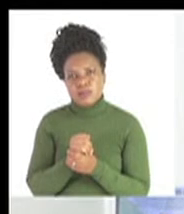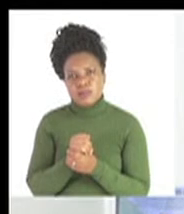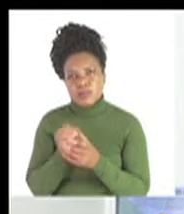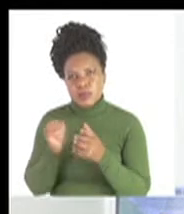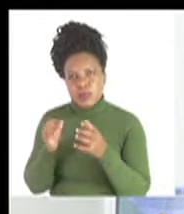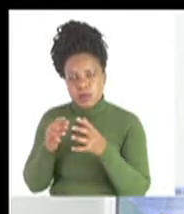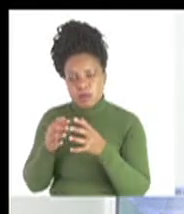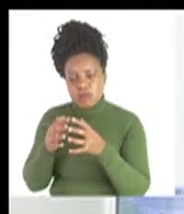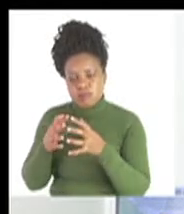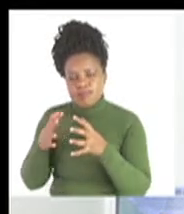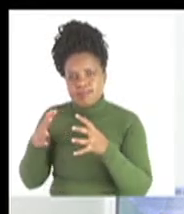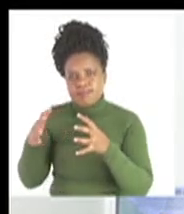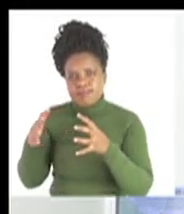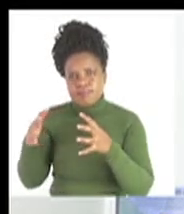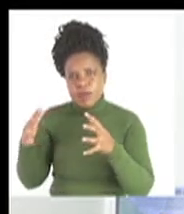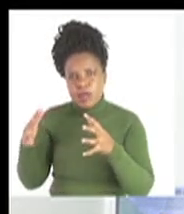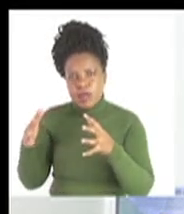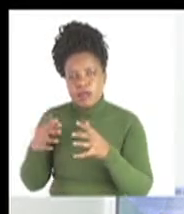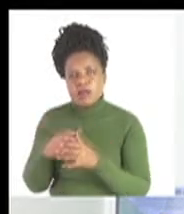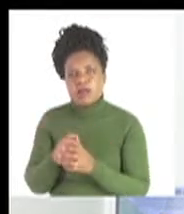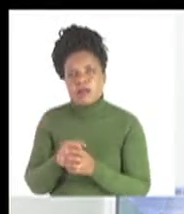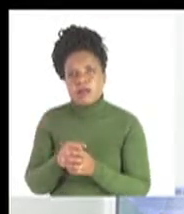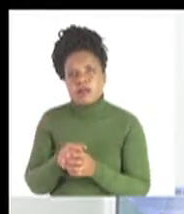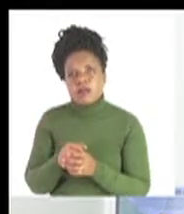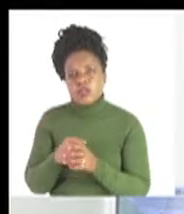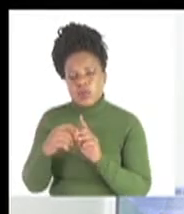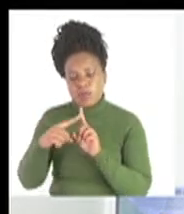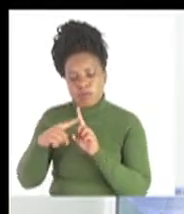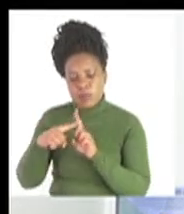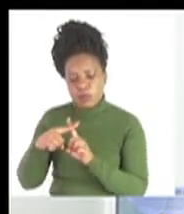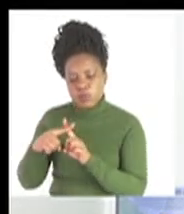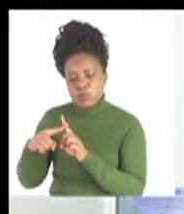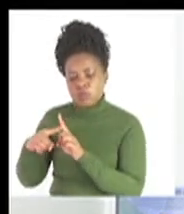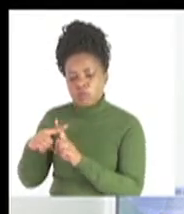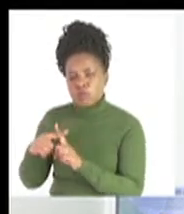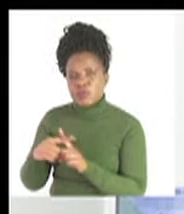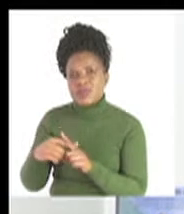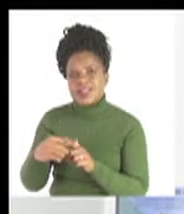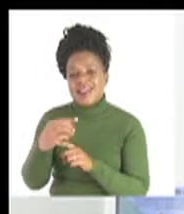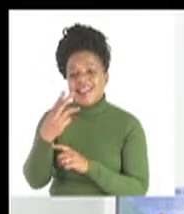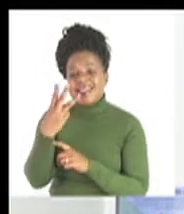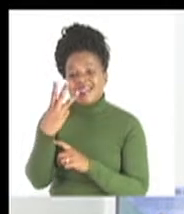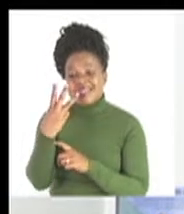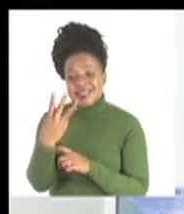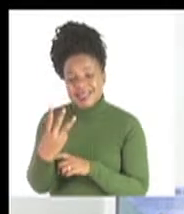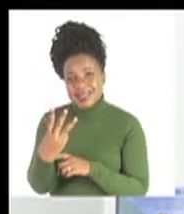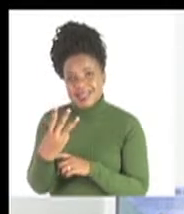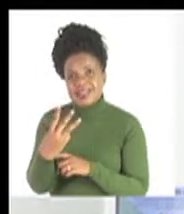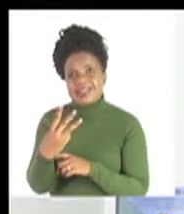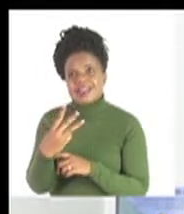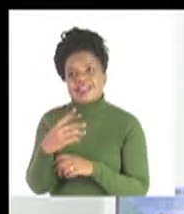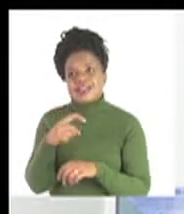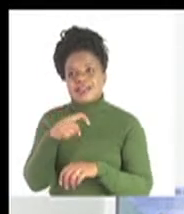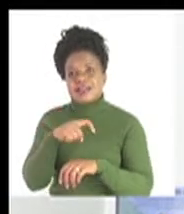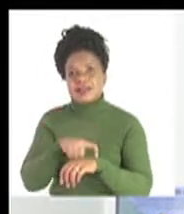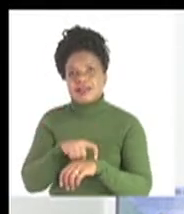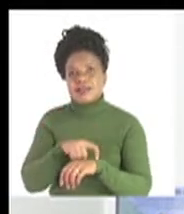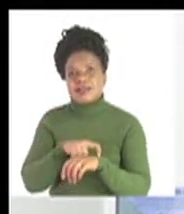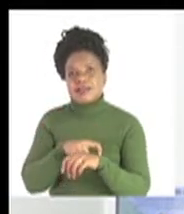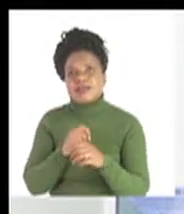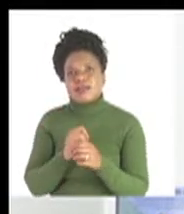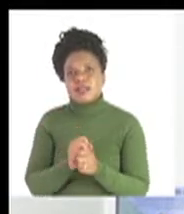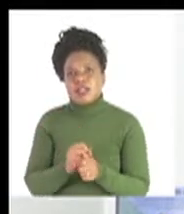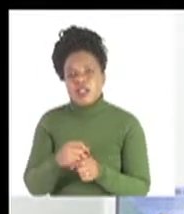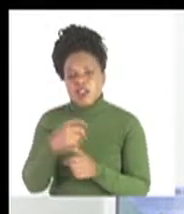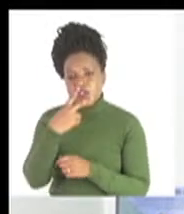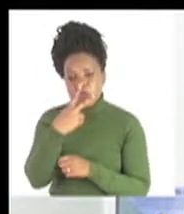In that way, we are multiplying this number by itself and again by itself. So we have a